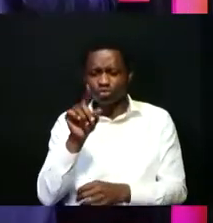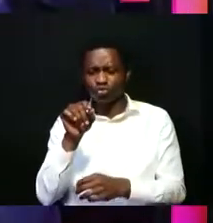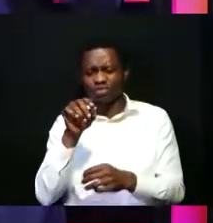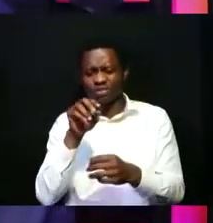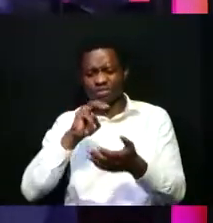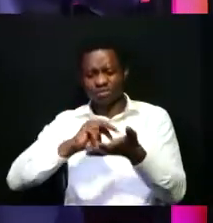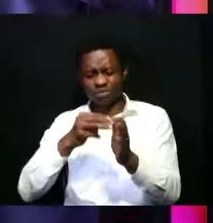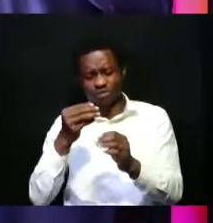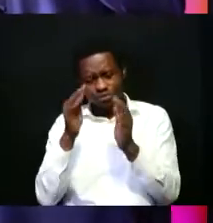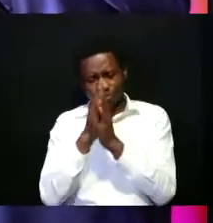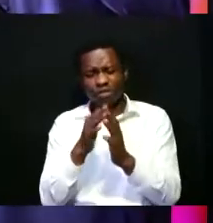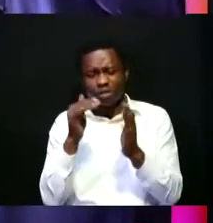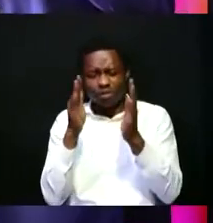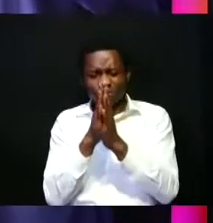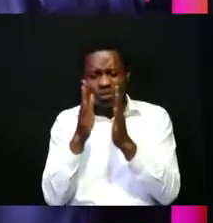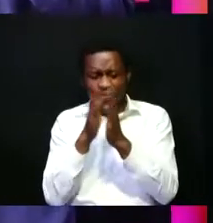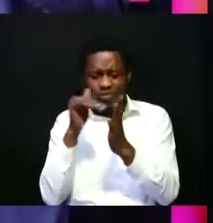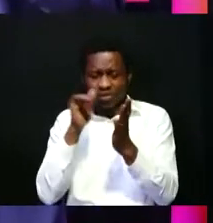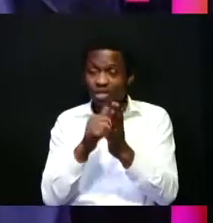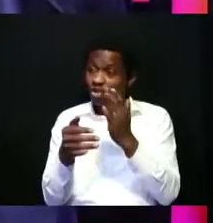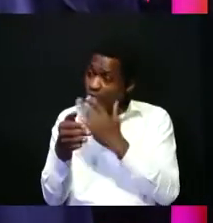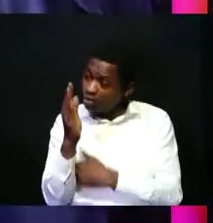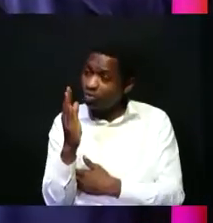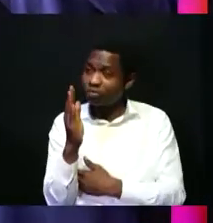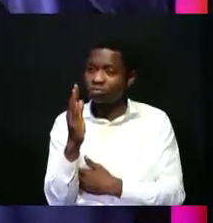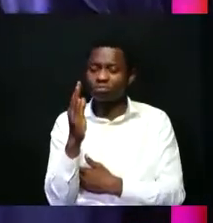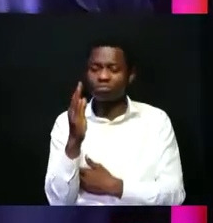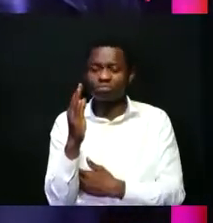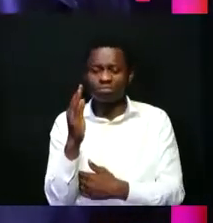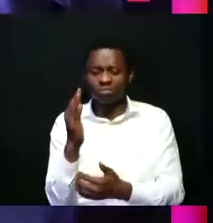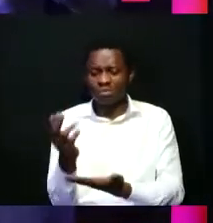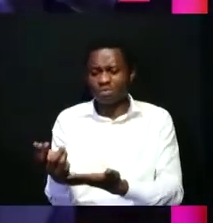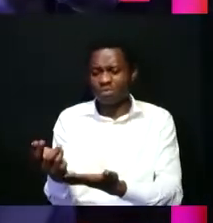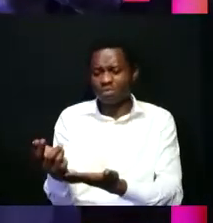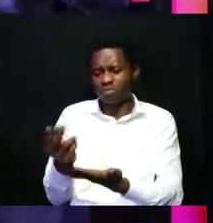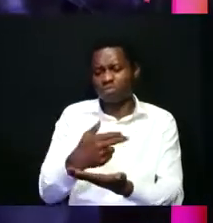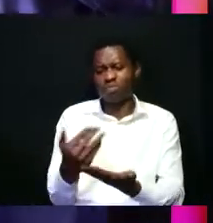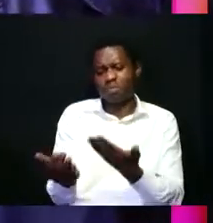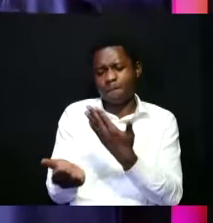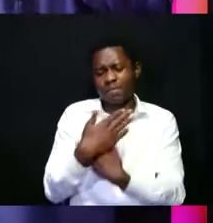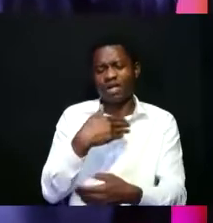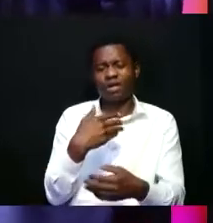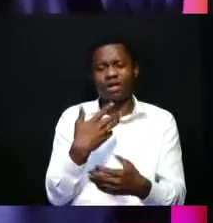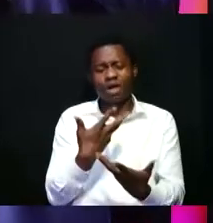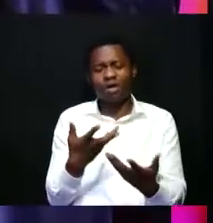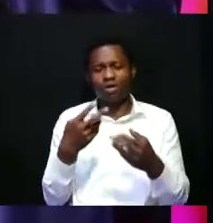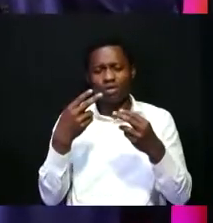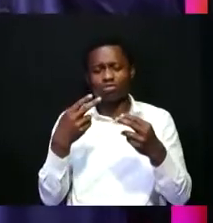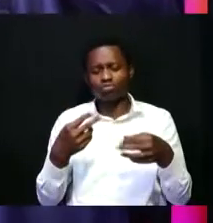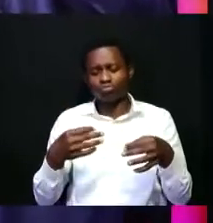prayer. Praying that God restore our fortunes again.